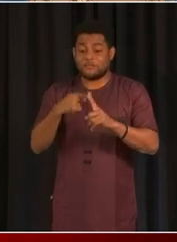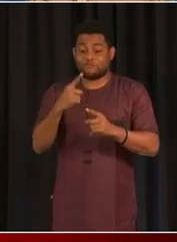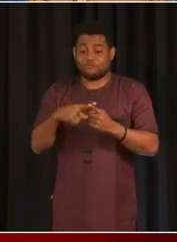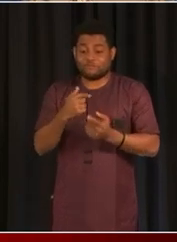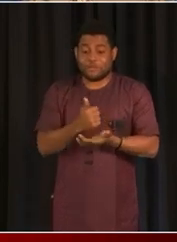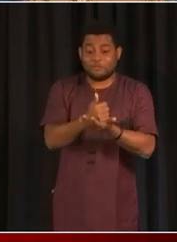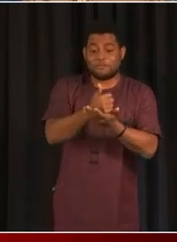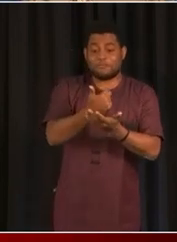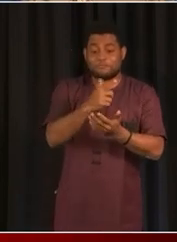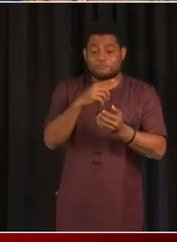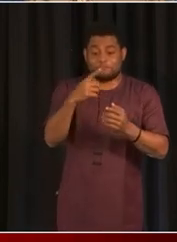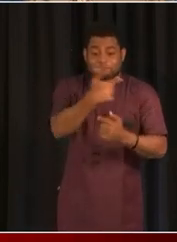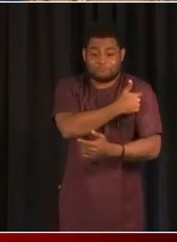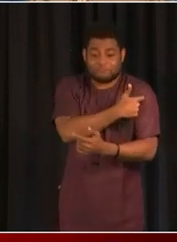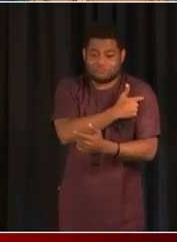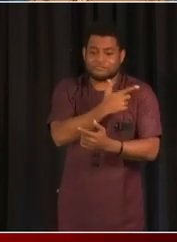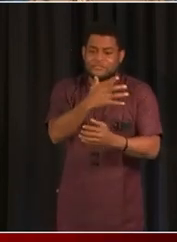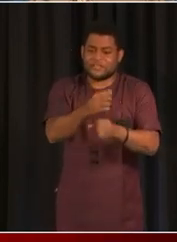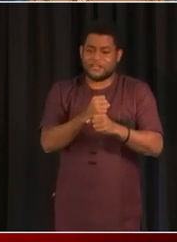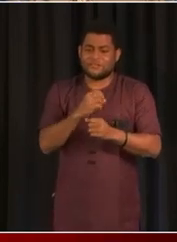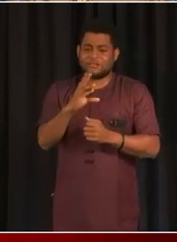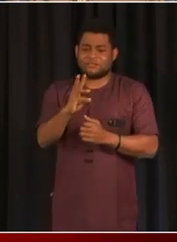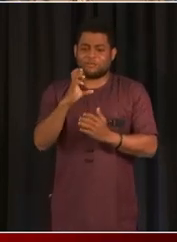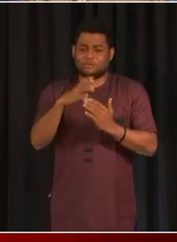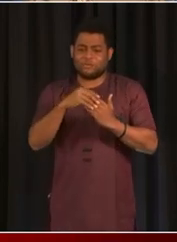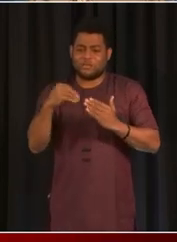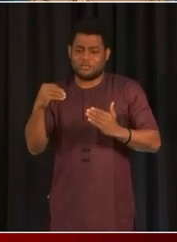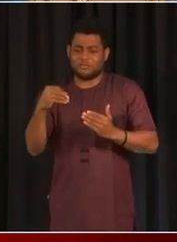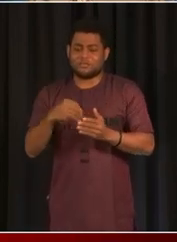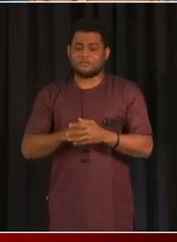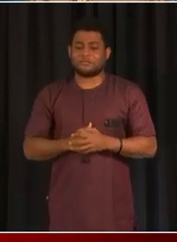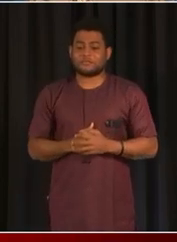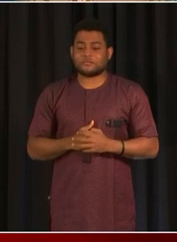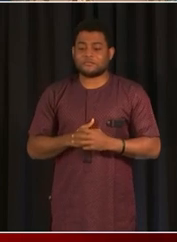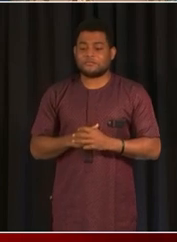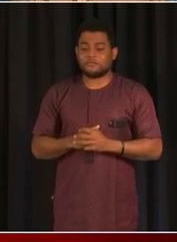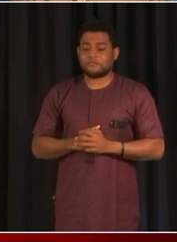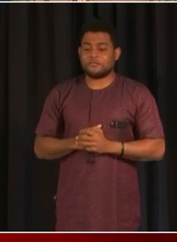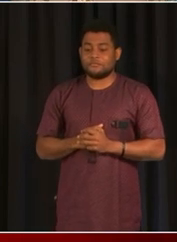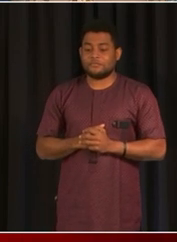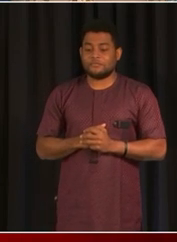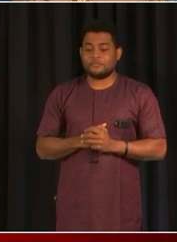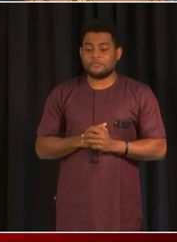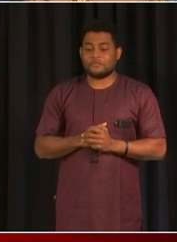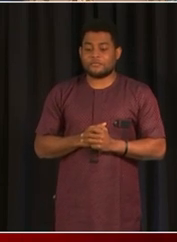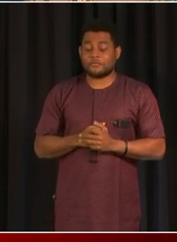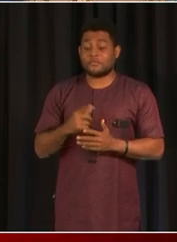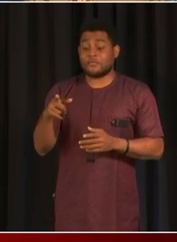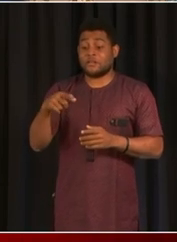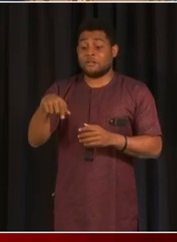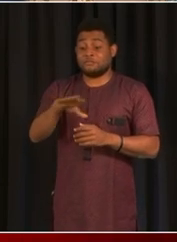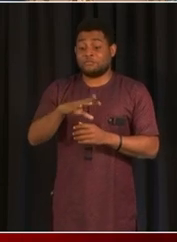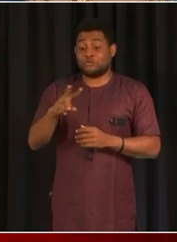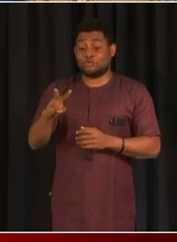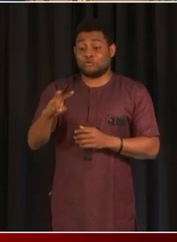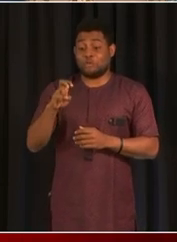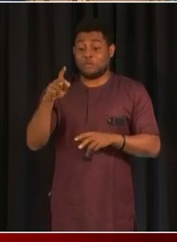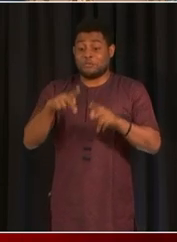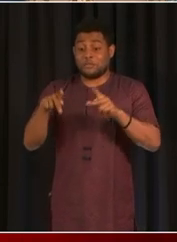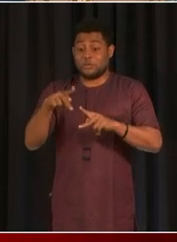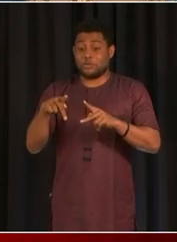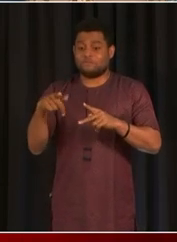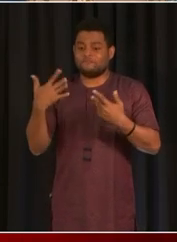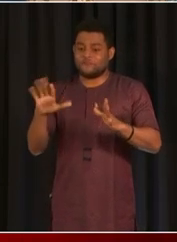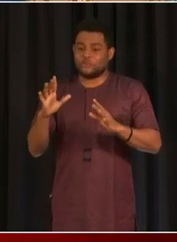1,916 family and friends get vaccinated. So that's 2,000 people who we may have not seen but